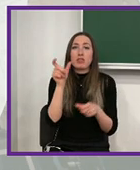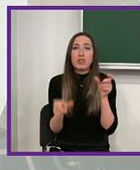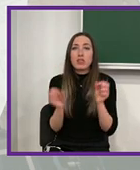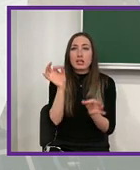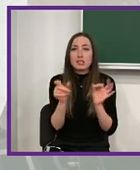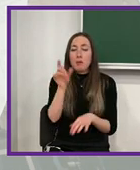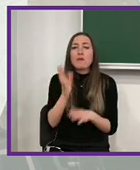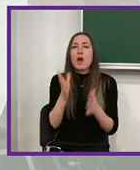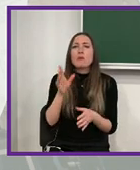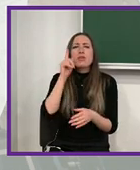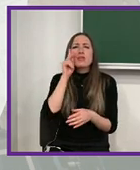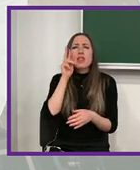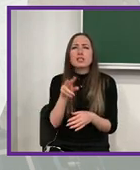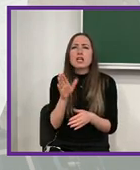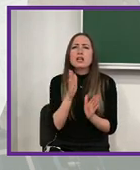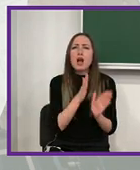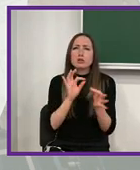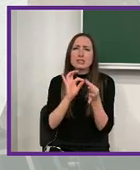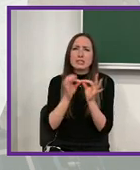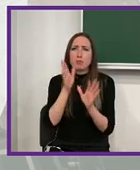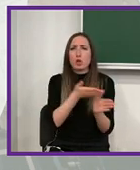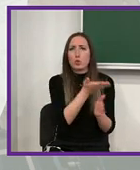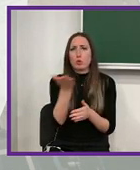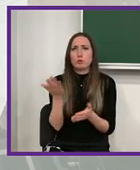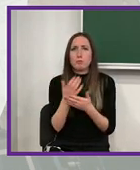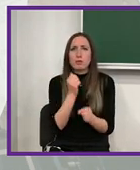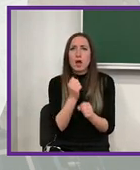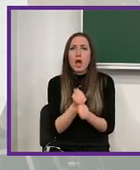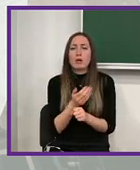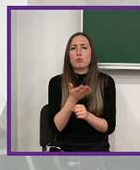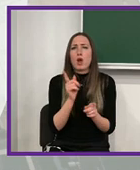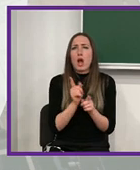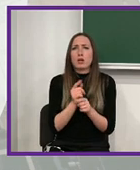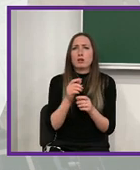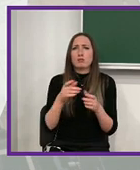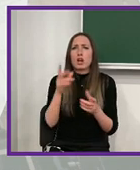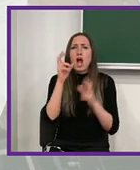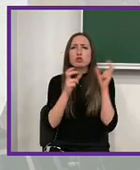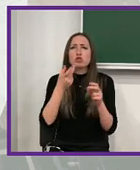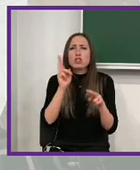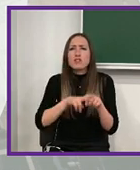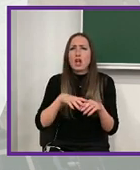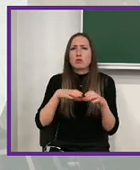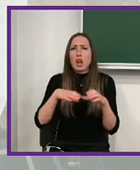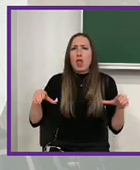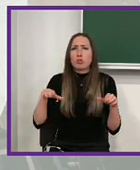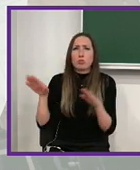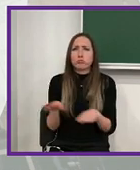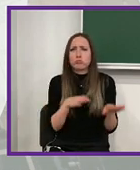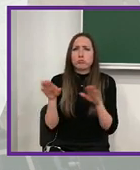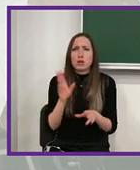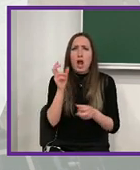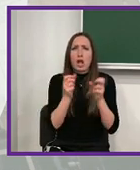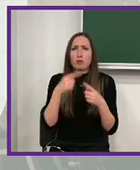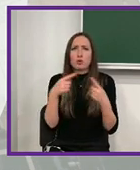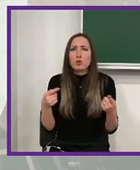is experiencing on the factory line. So, and this is really crucial. One of the very key